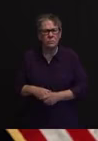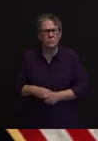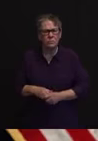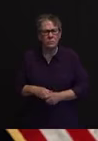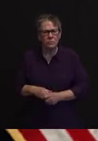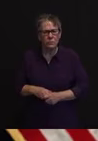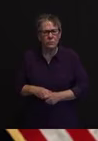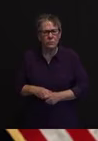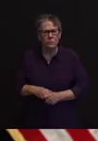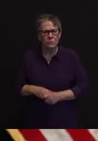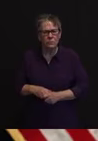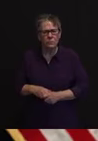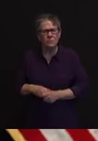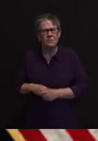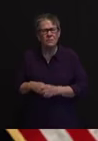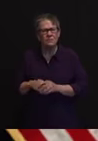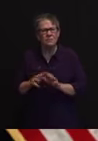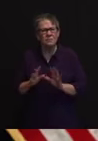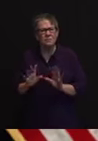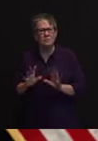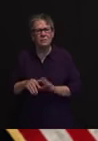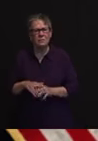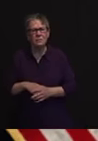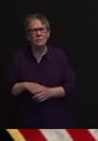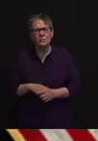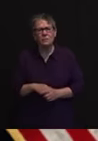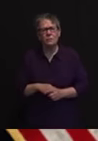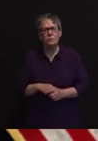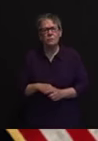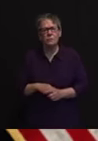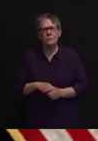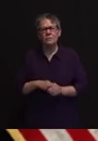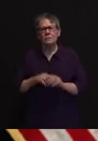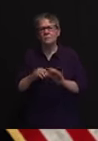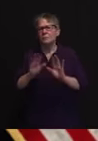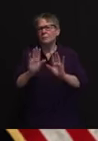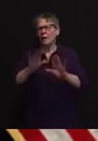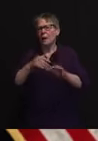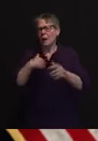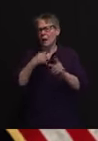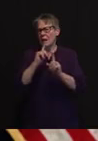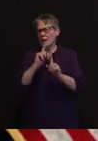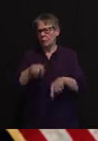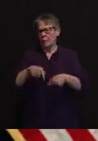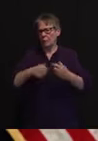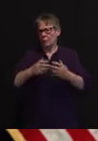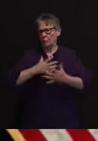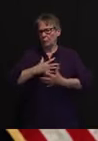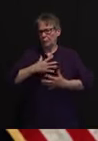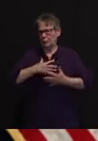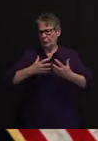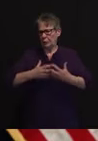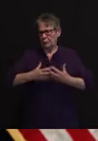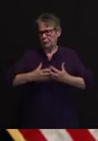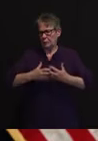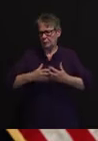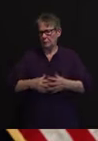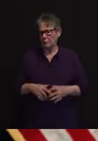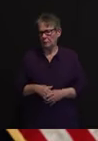many hospitalizations and ventilators, I'll answer both in a similar way here. We look